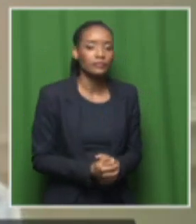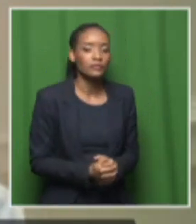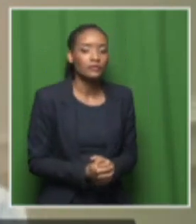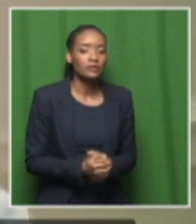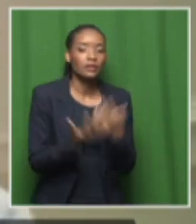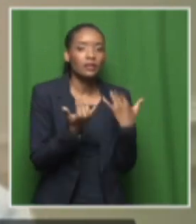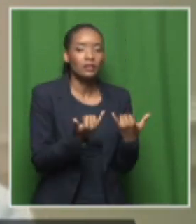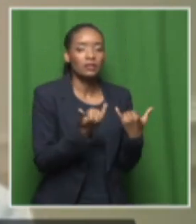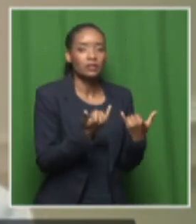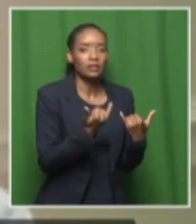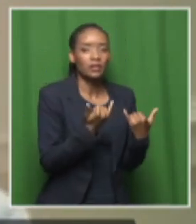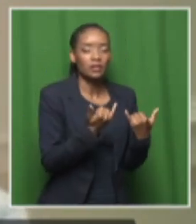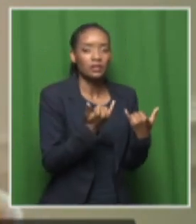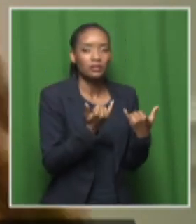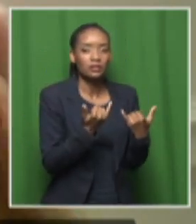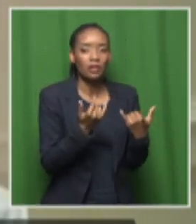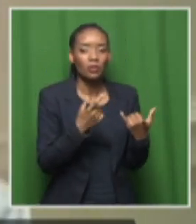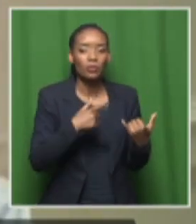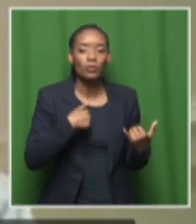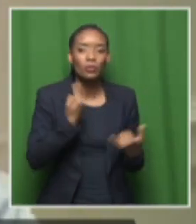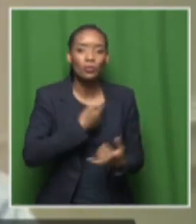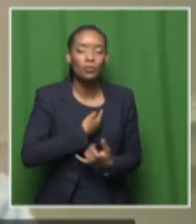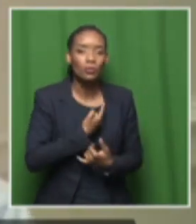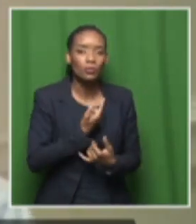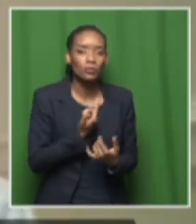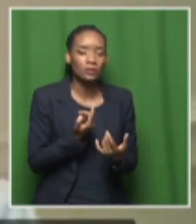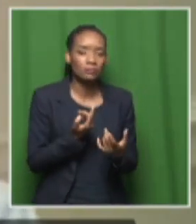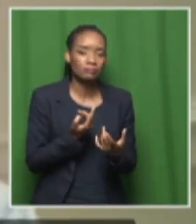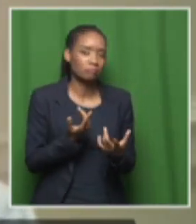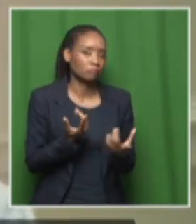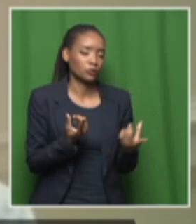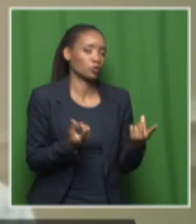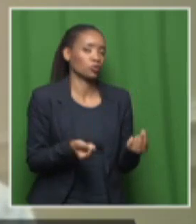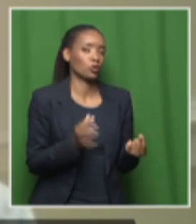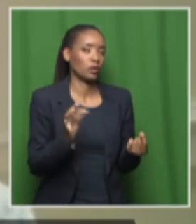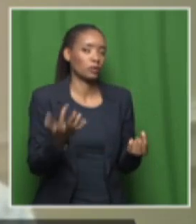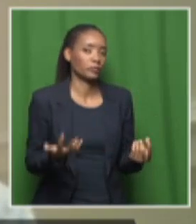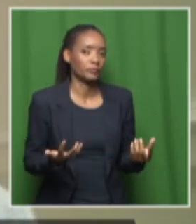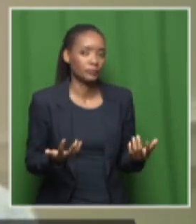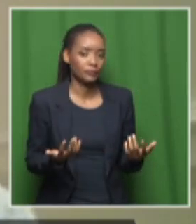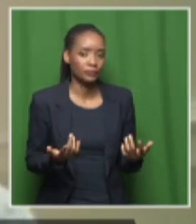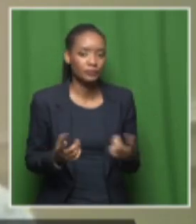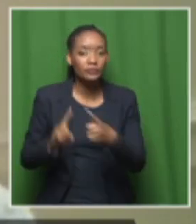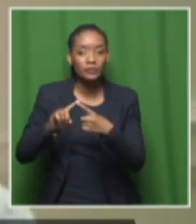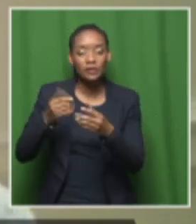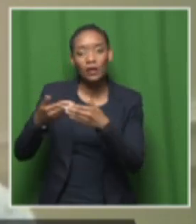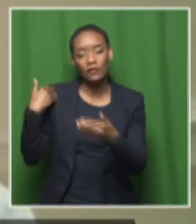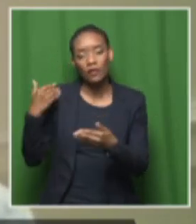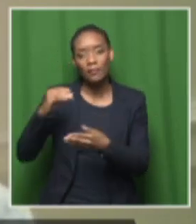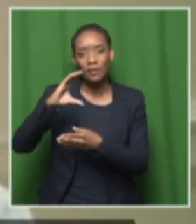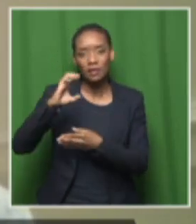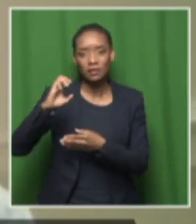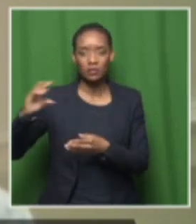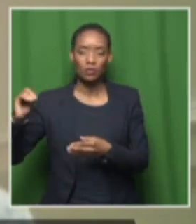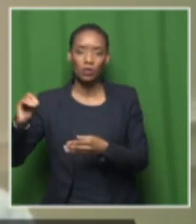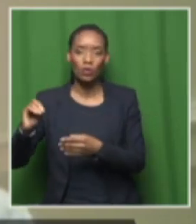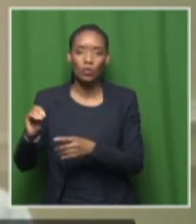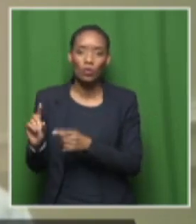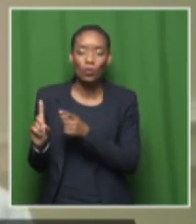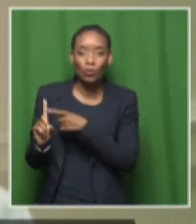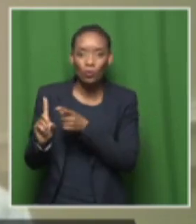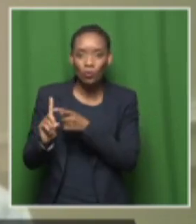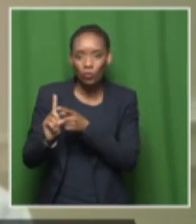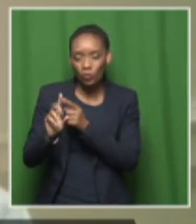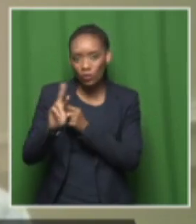was solely around the question that pointed to Mr. de Ruyter. We did specifically say in